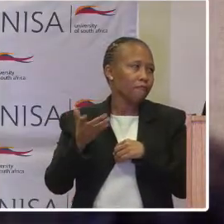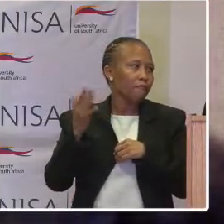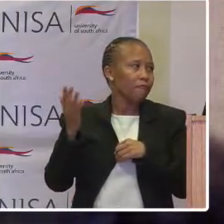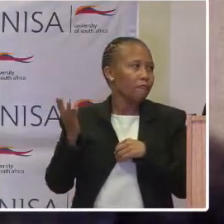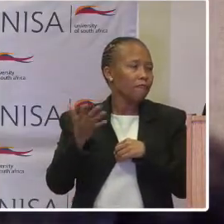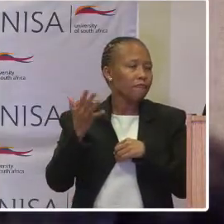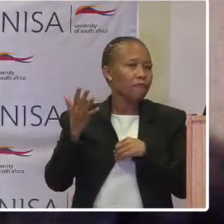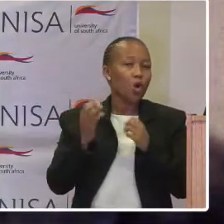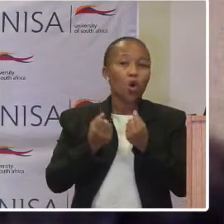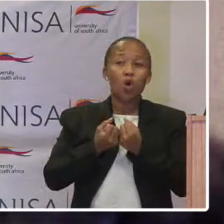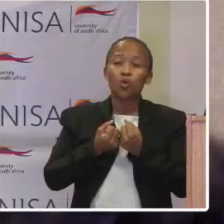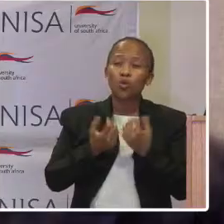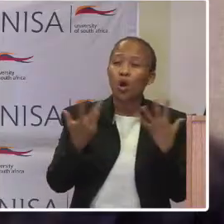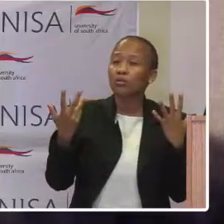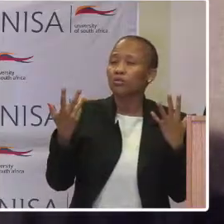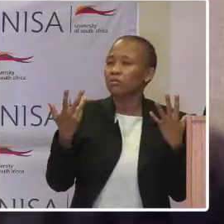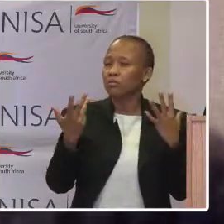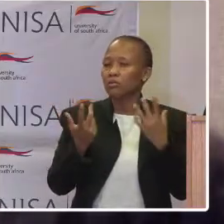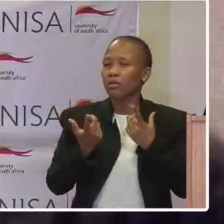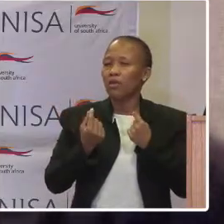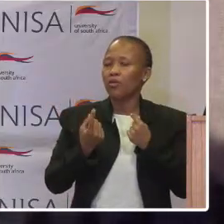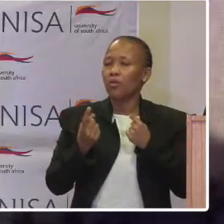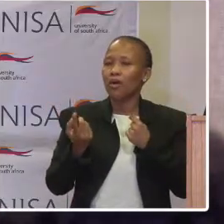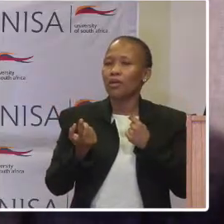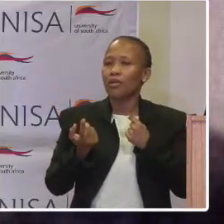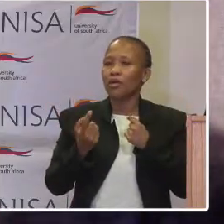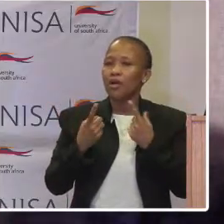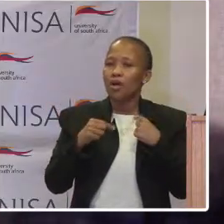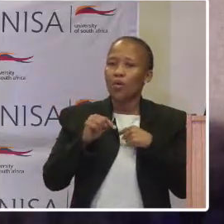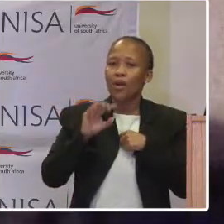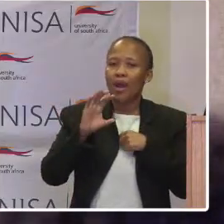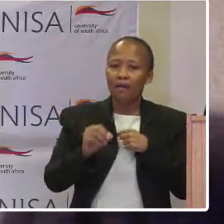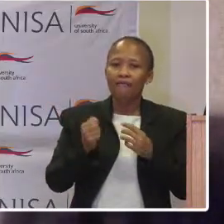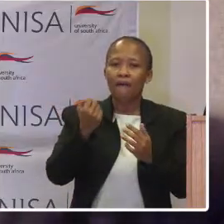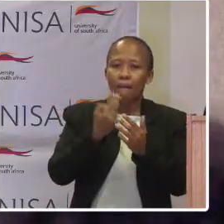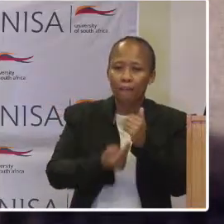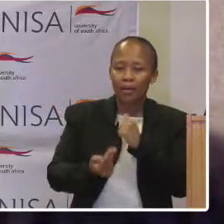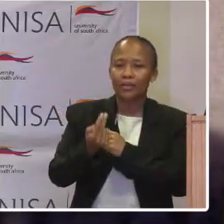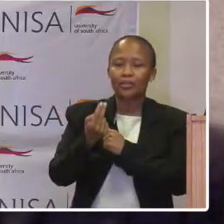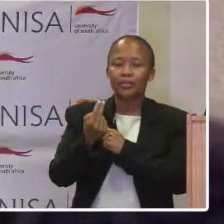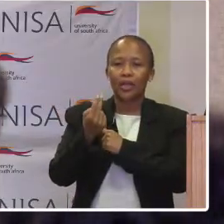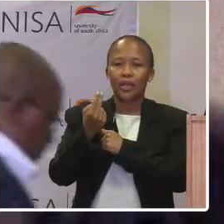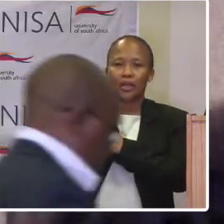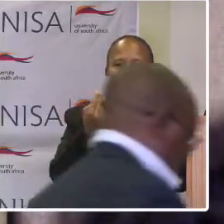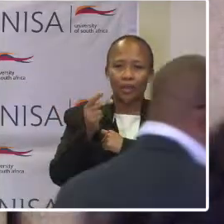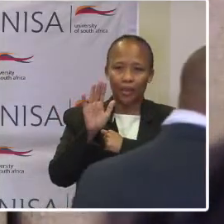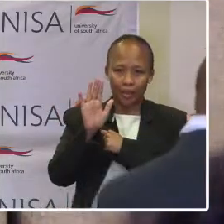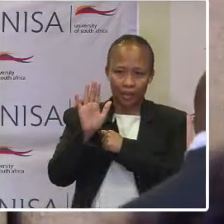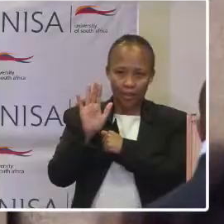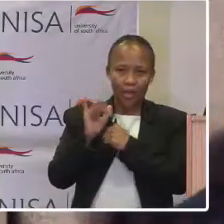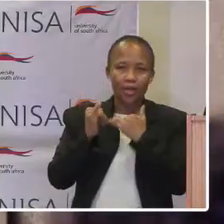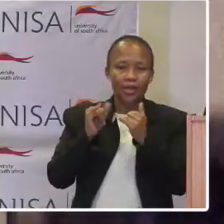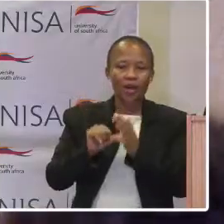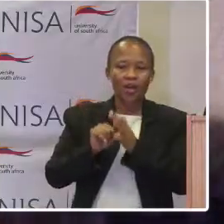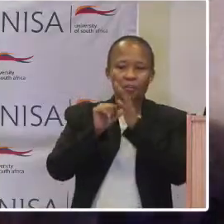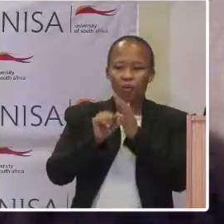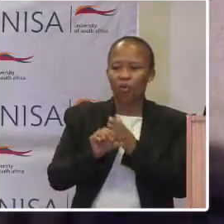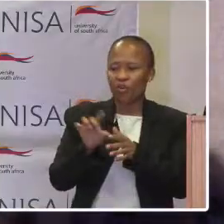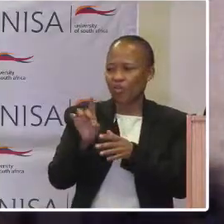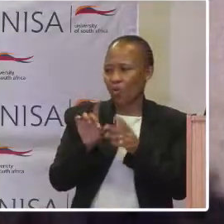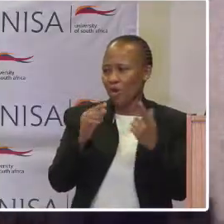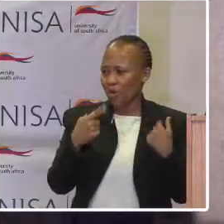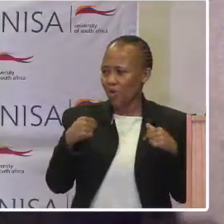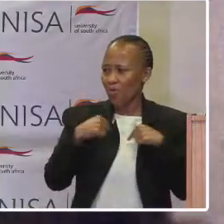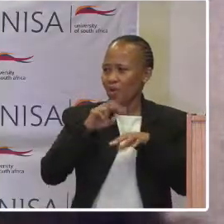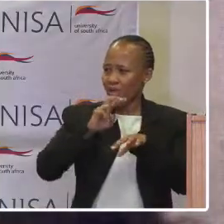they agree to these bilateral, multilateral agreements. So that's why it's important to start